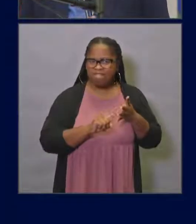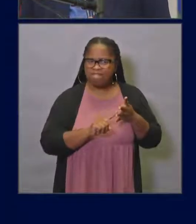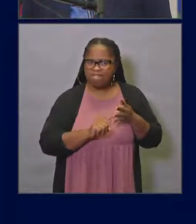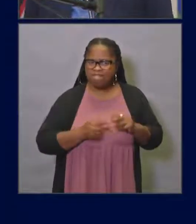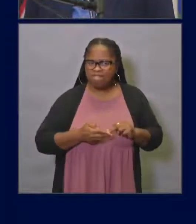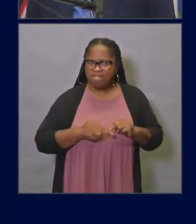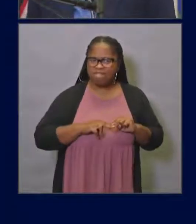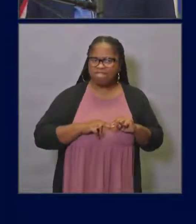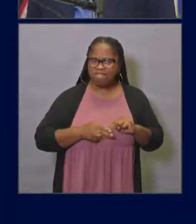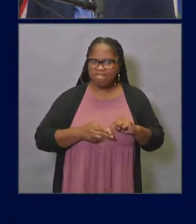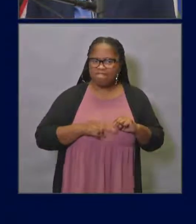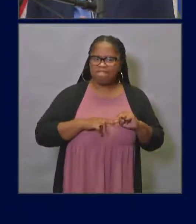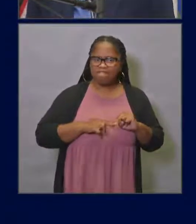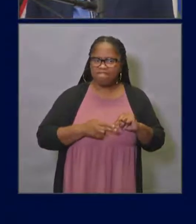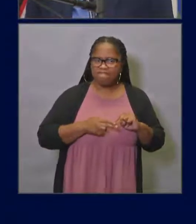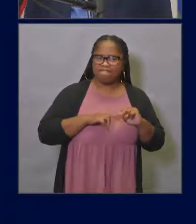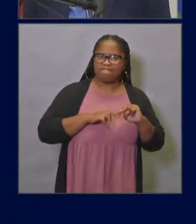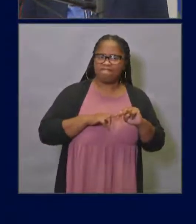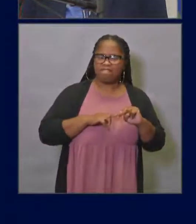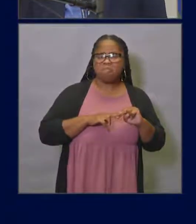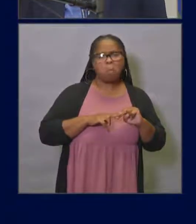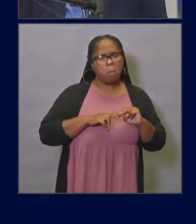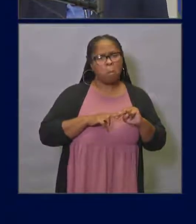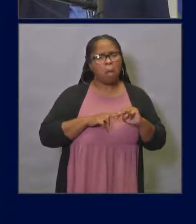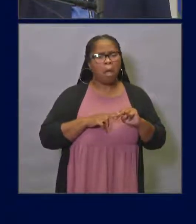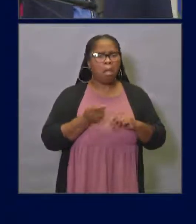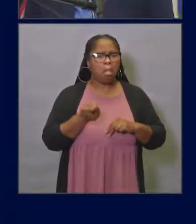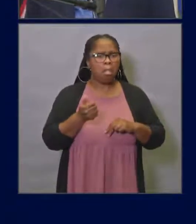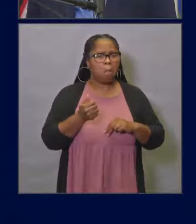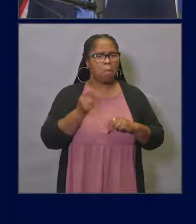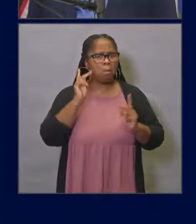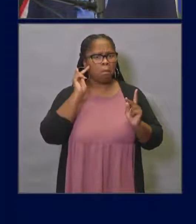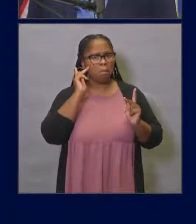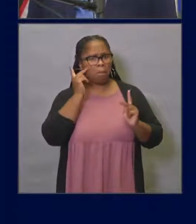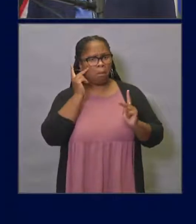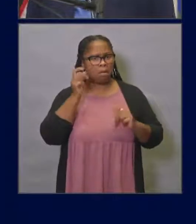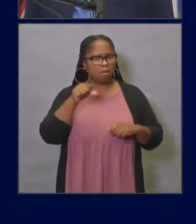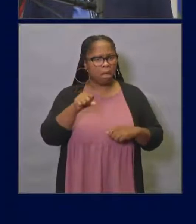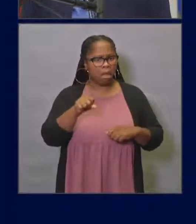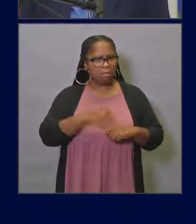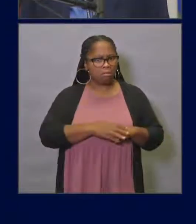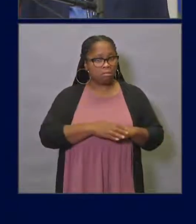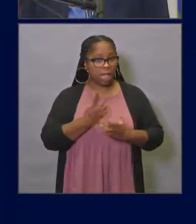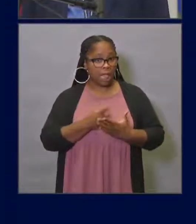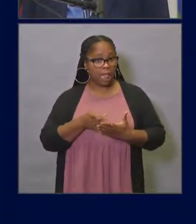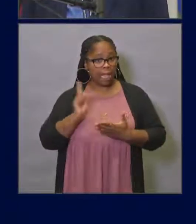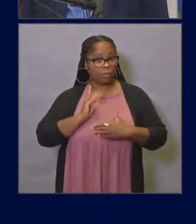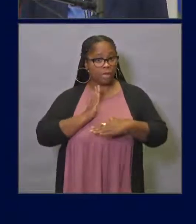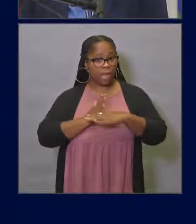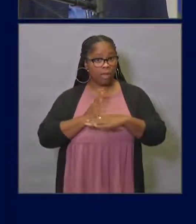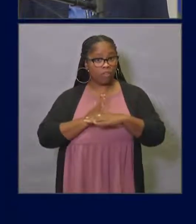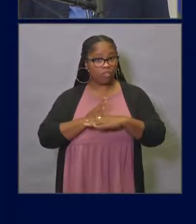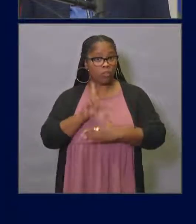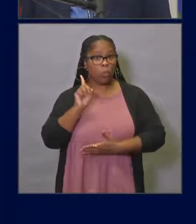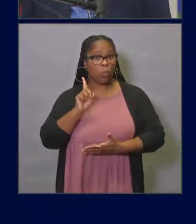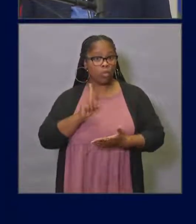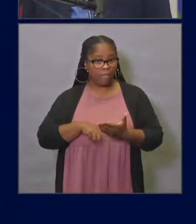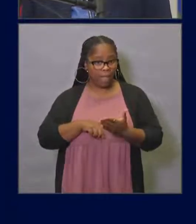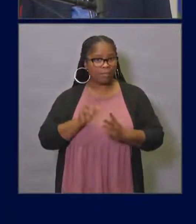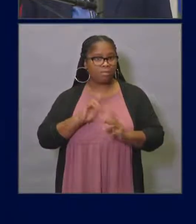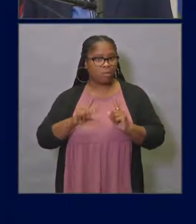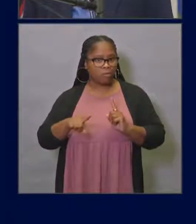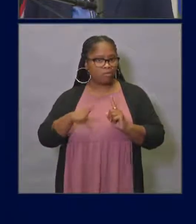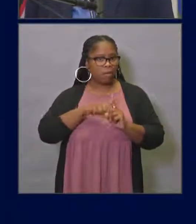and this is a cause for some worry. Last week, the average number of cases was about 1,000 cases per